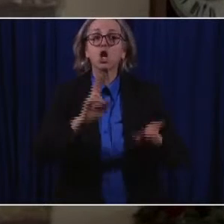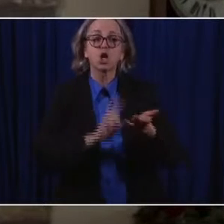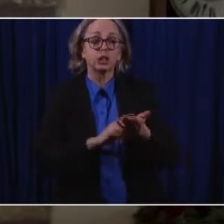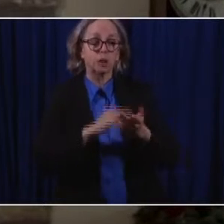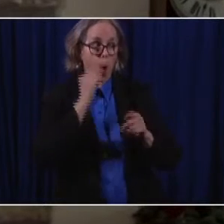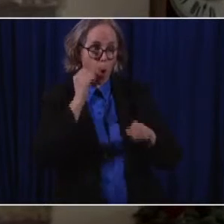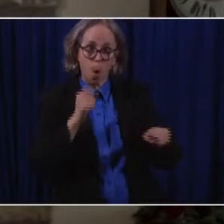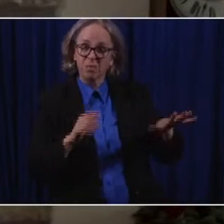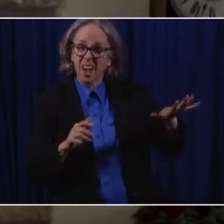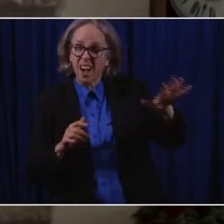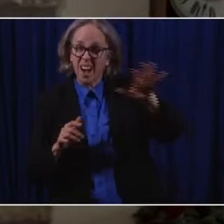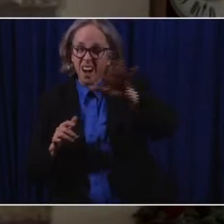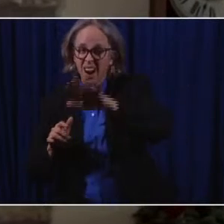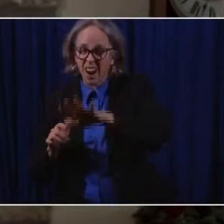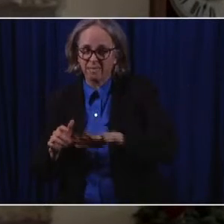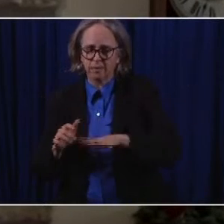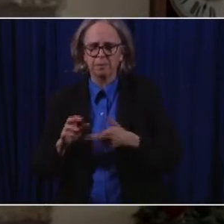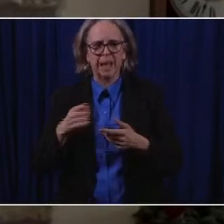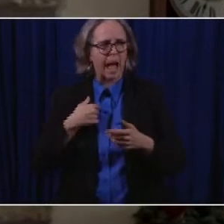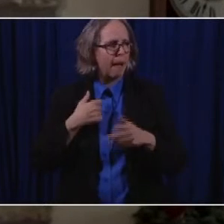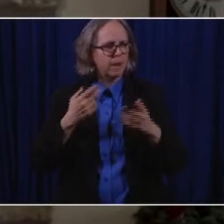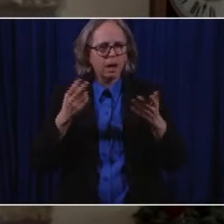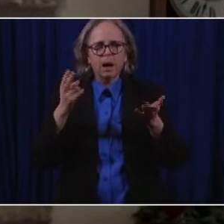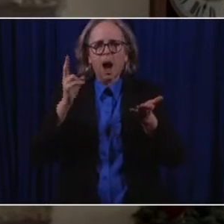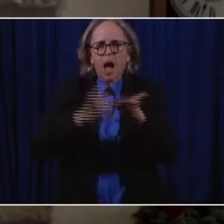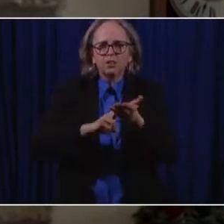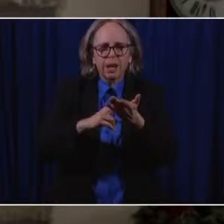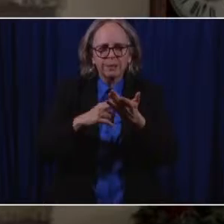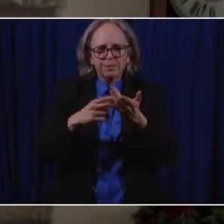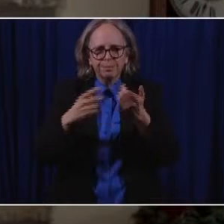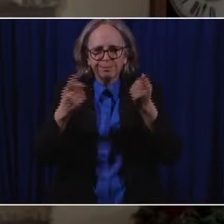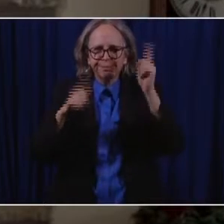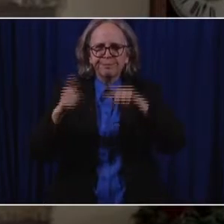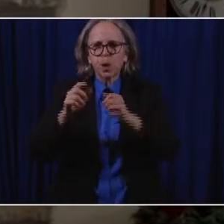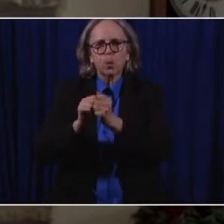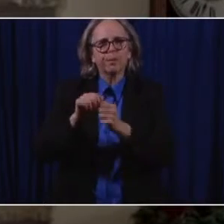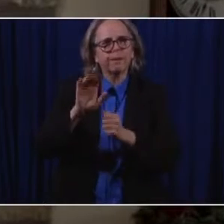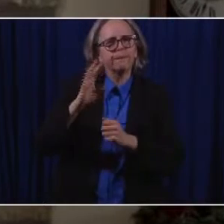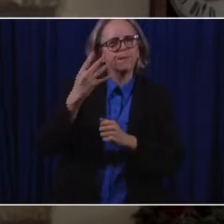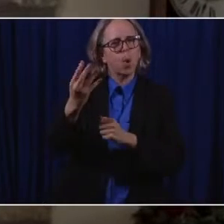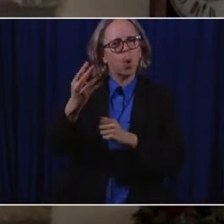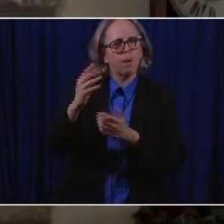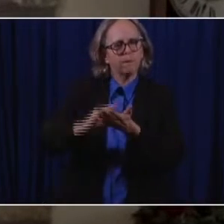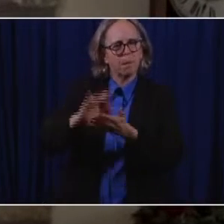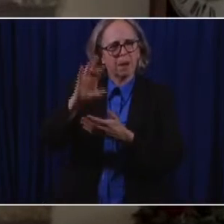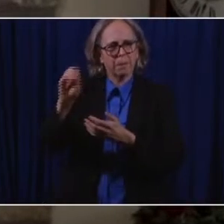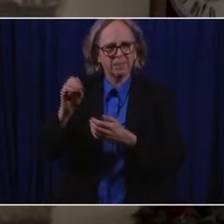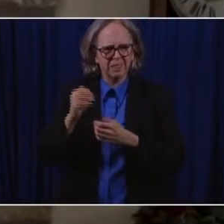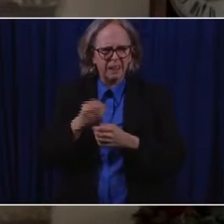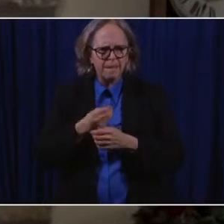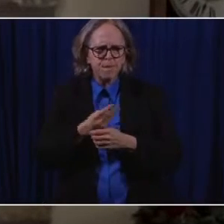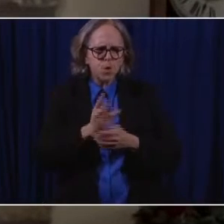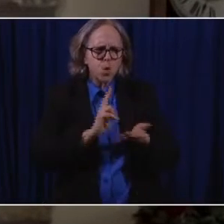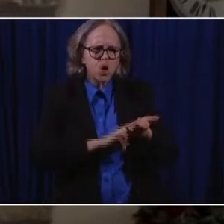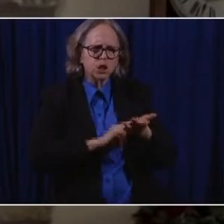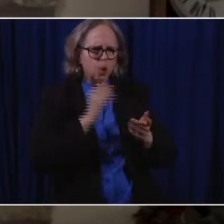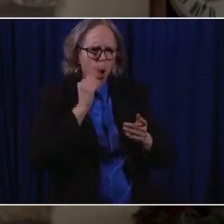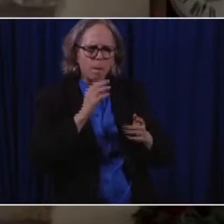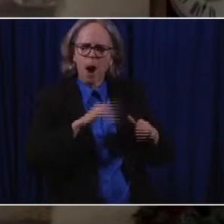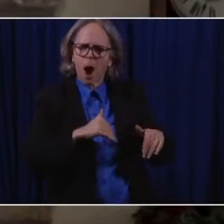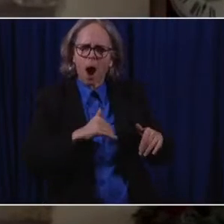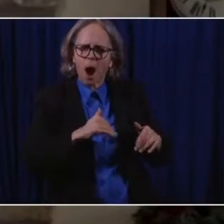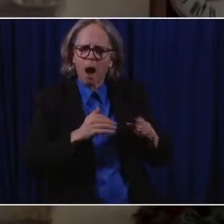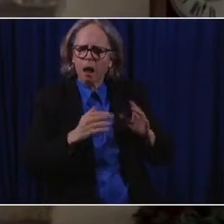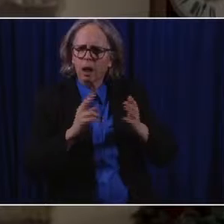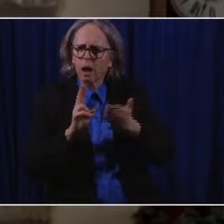4 companies. We have a few nursing homes that didn't sign up with anyone. We'll have to take care of them as well, but